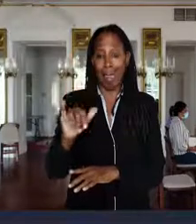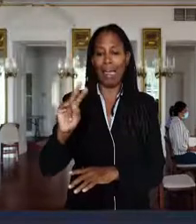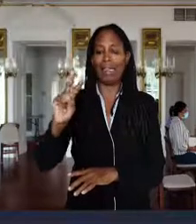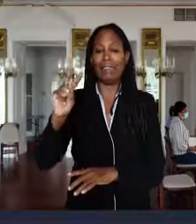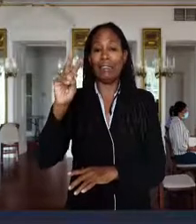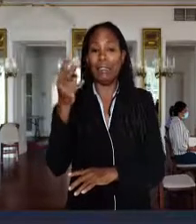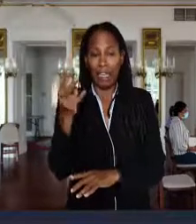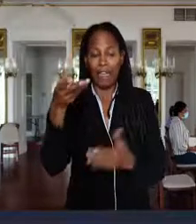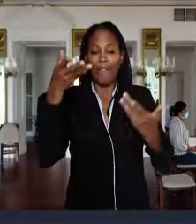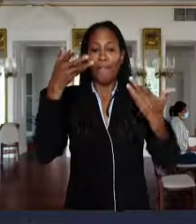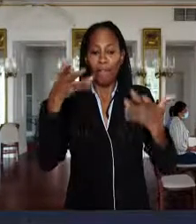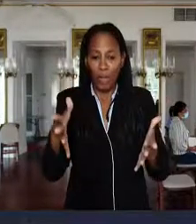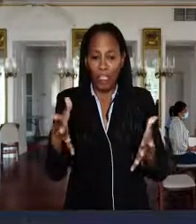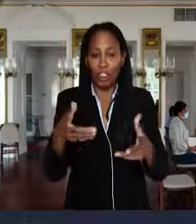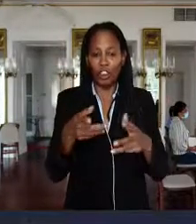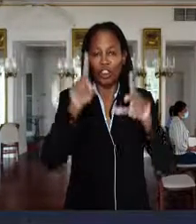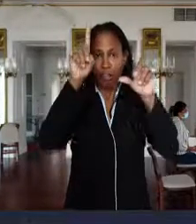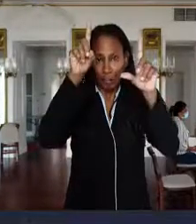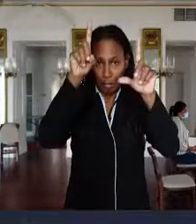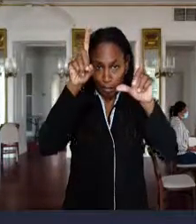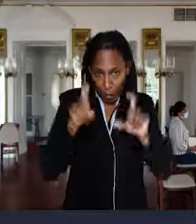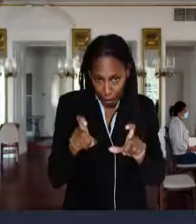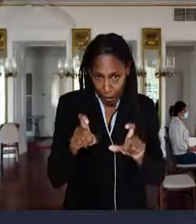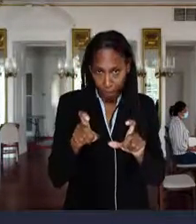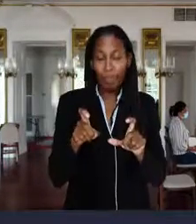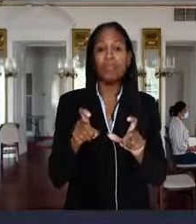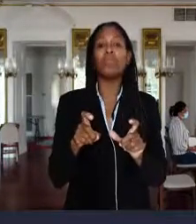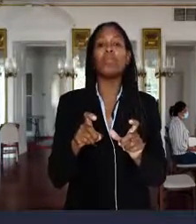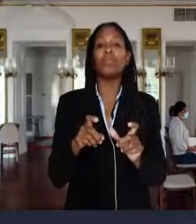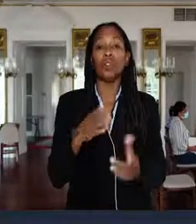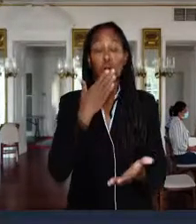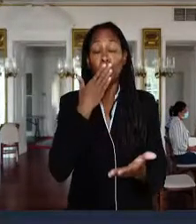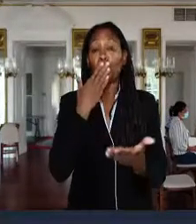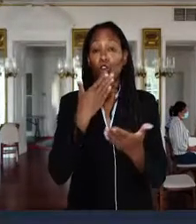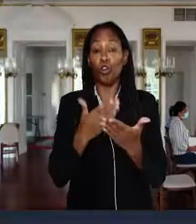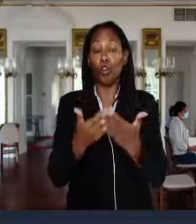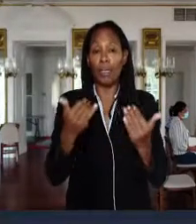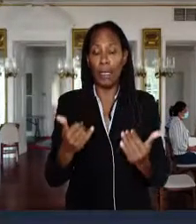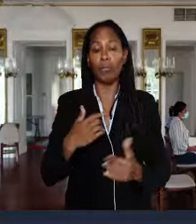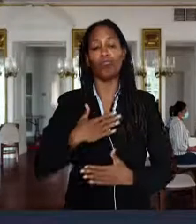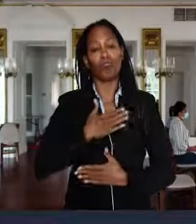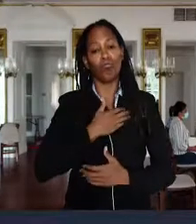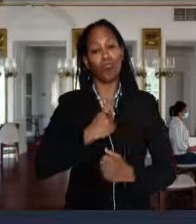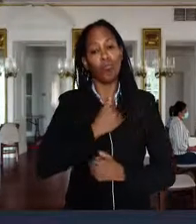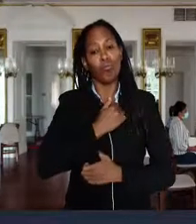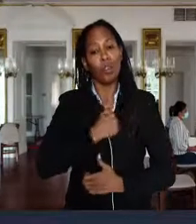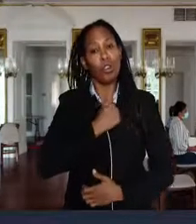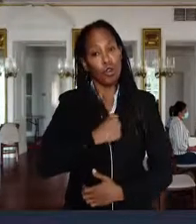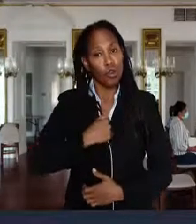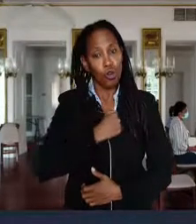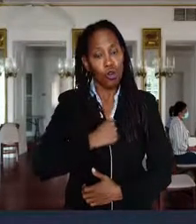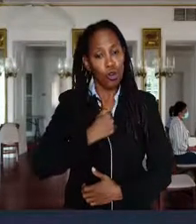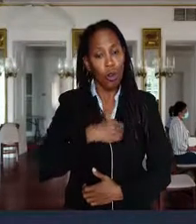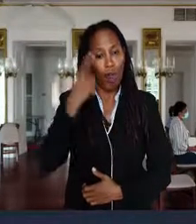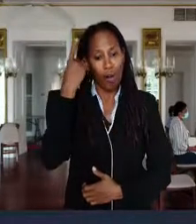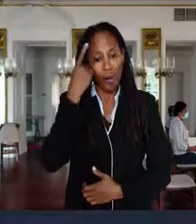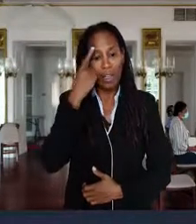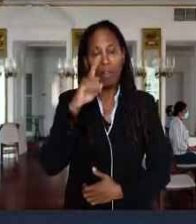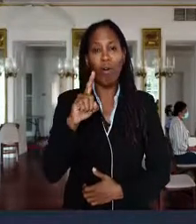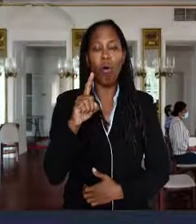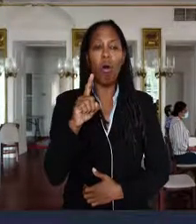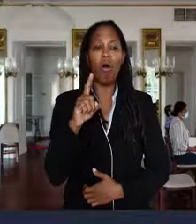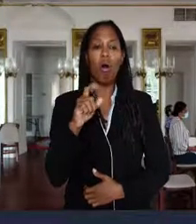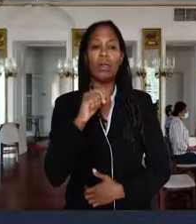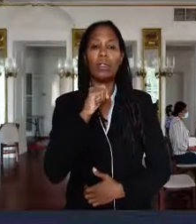been, we've gotten positive results. Everything is going well. We do apologize for the delay, but keeping